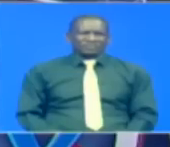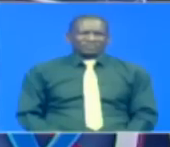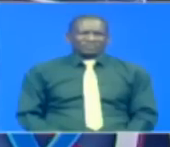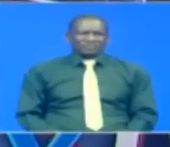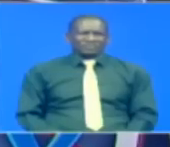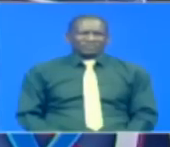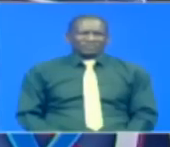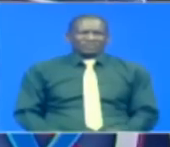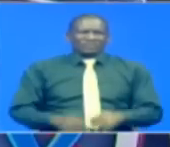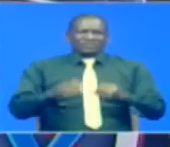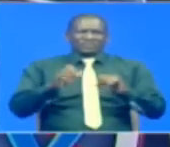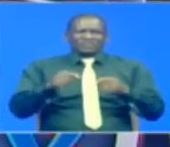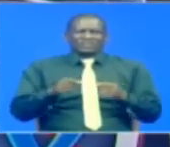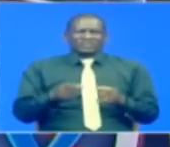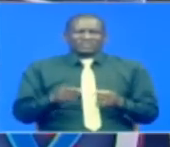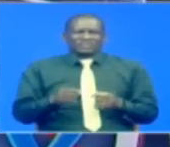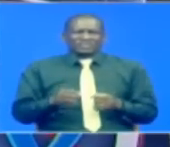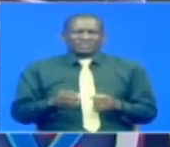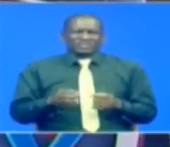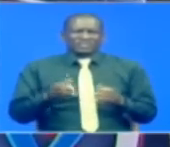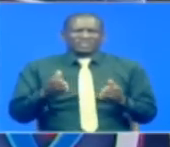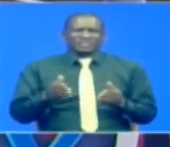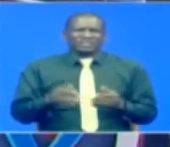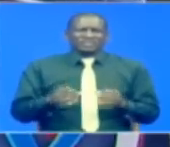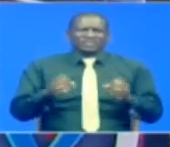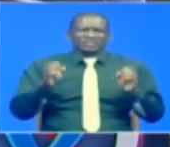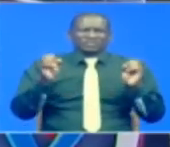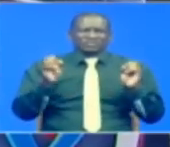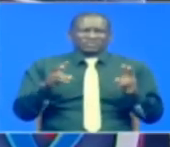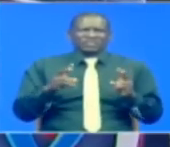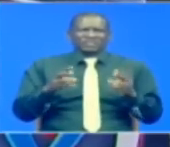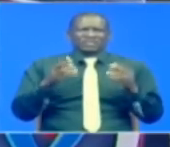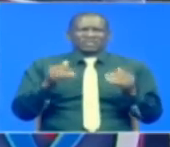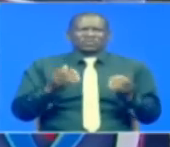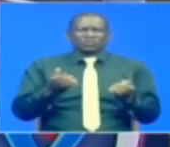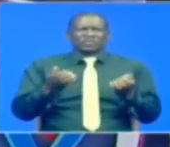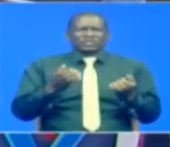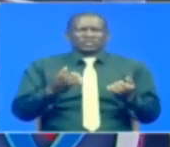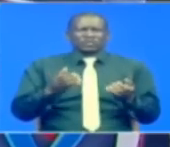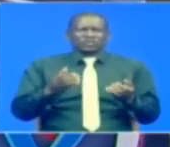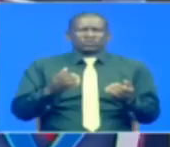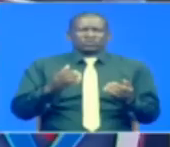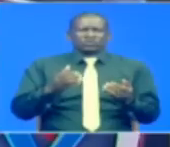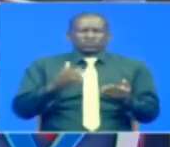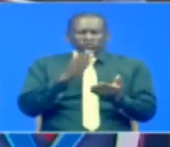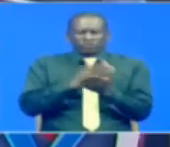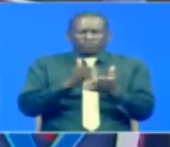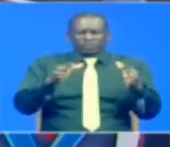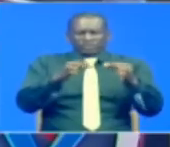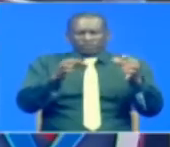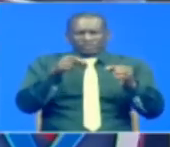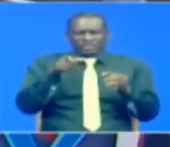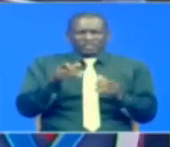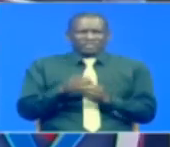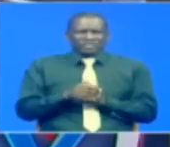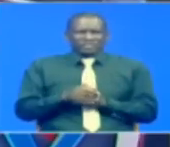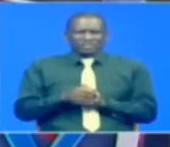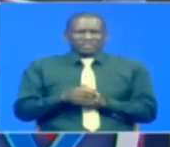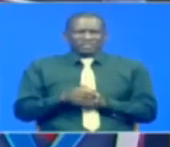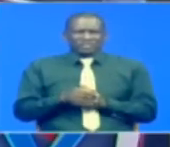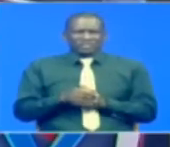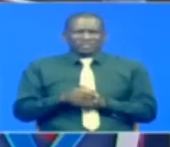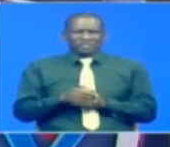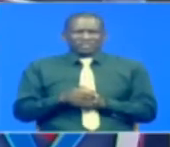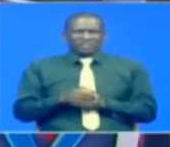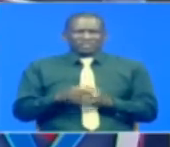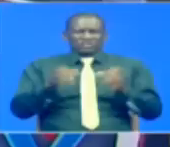Definitely in the genre of rumba. Right, correct. Although we need to pinpoint exactly what song that was. Missing you. Yeah, neither me.